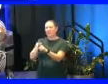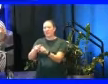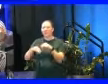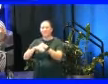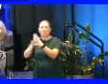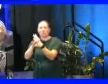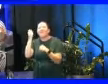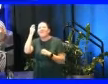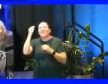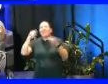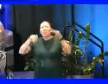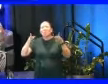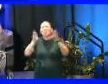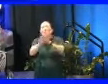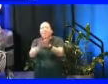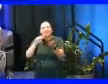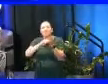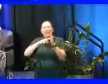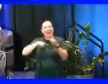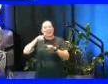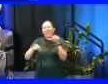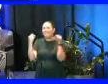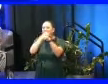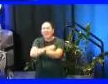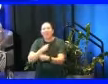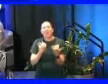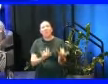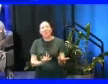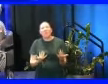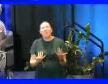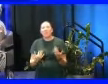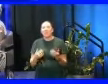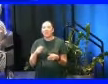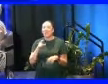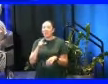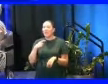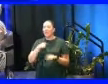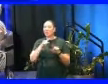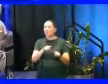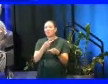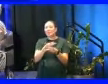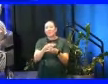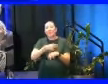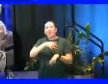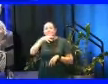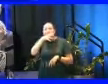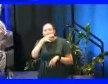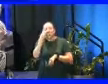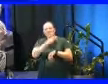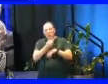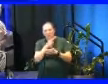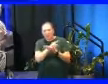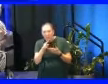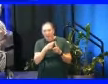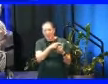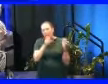no courts were open, so I could not fight it. I had the police waiting on me one day because I was taking care of my mother. I would go there 2 days to help her, and I would